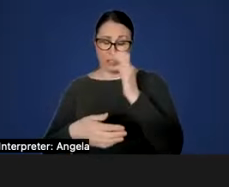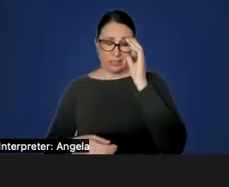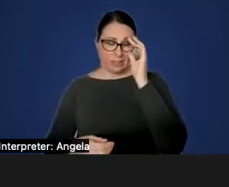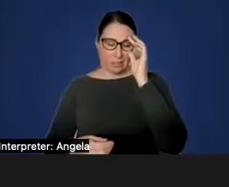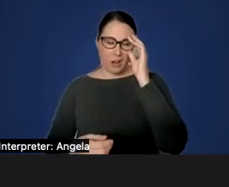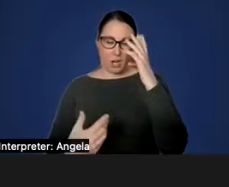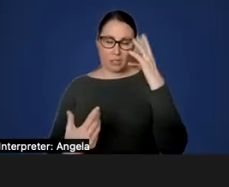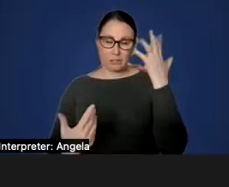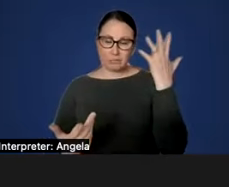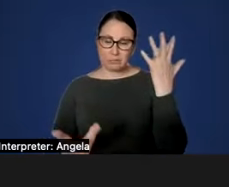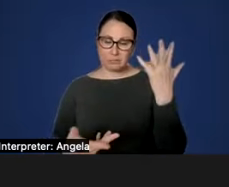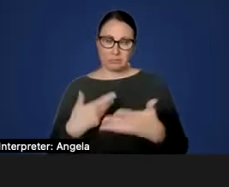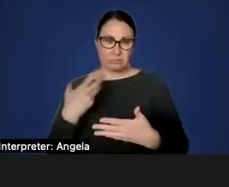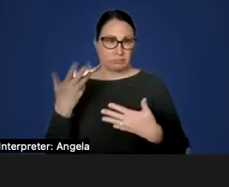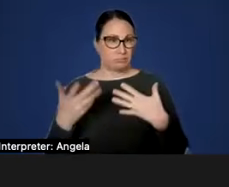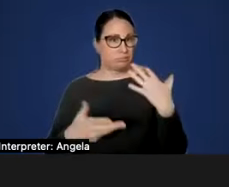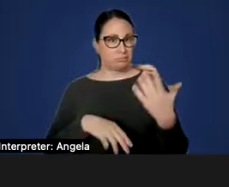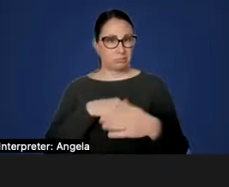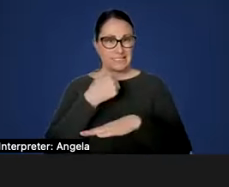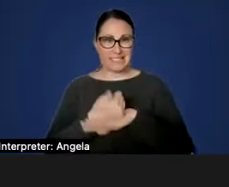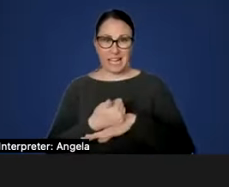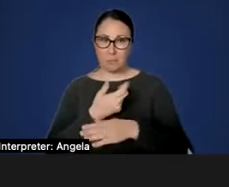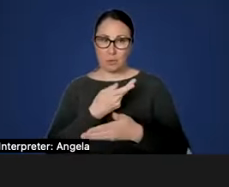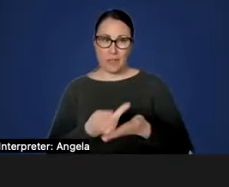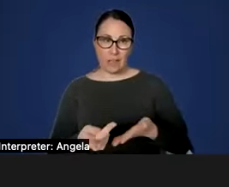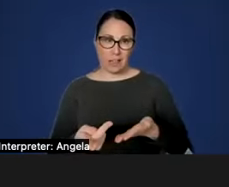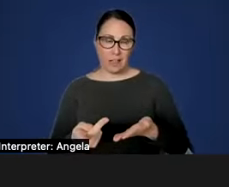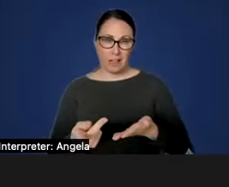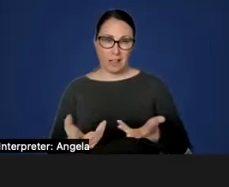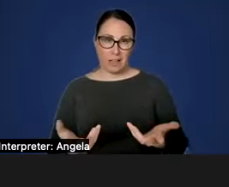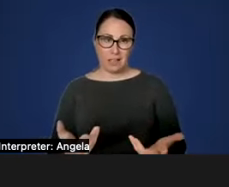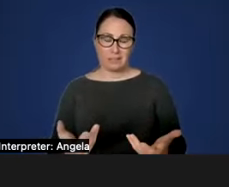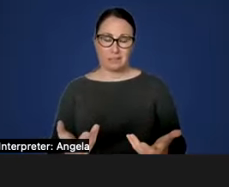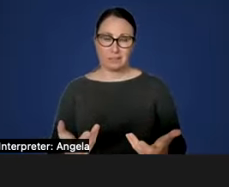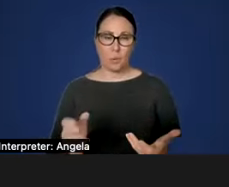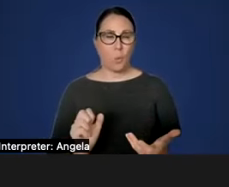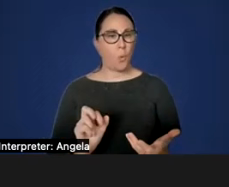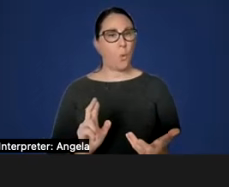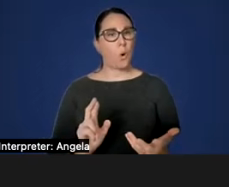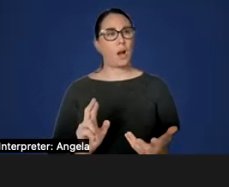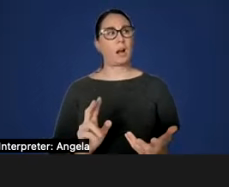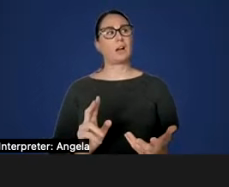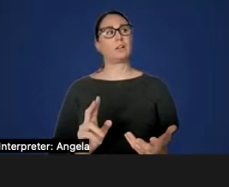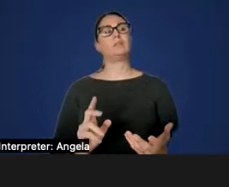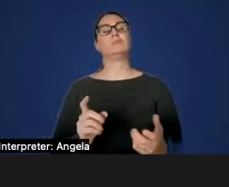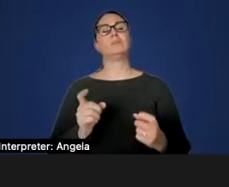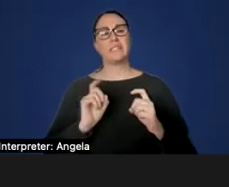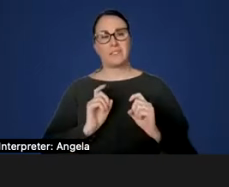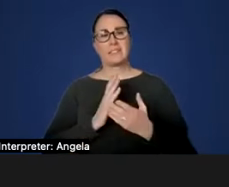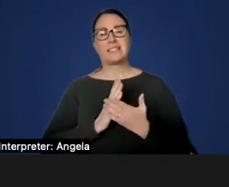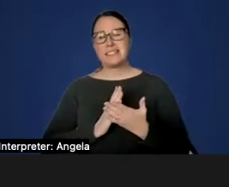set up to fail or given some resources, but not really